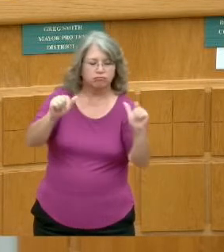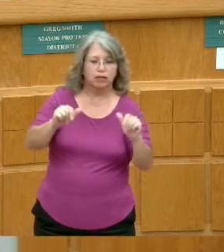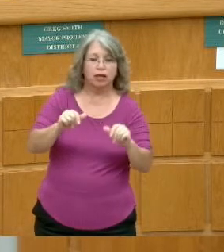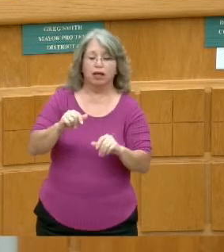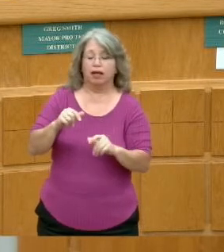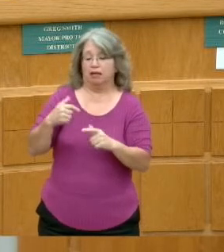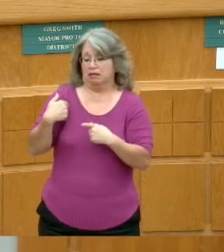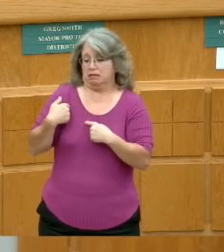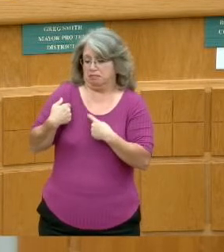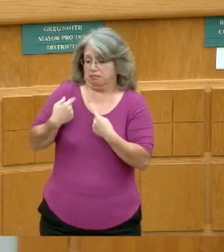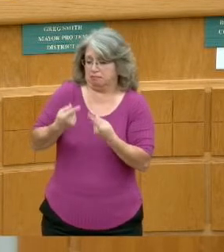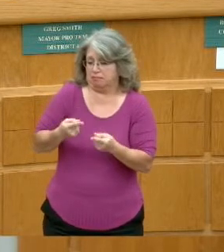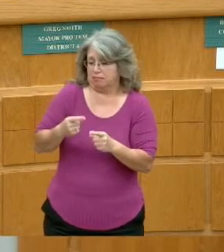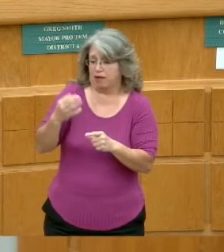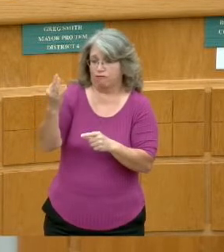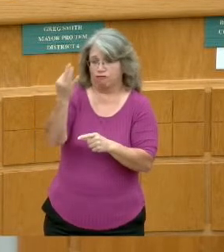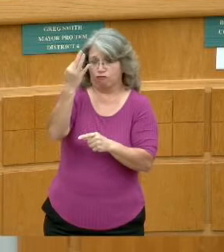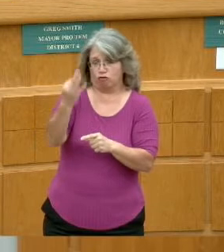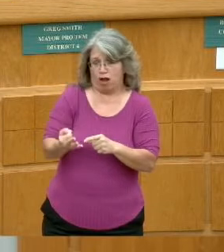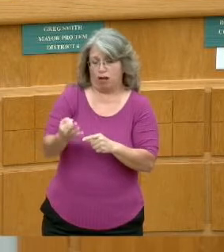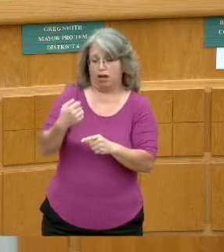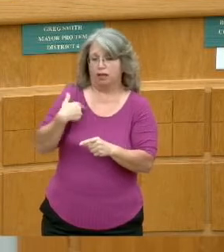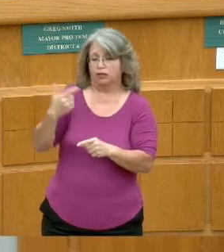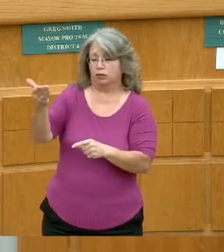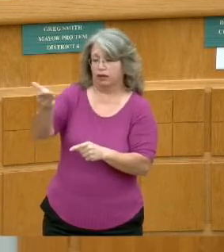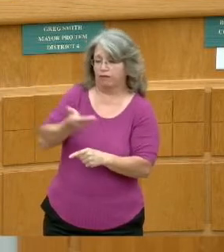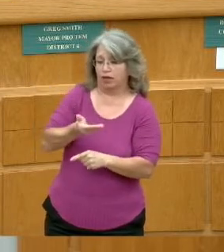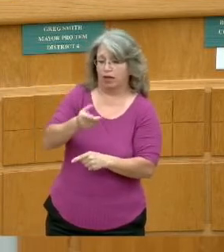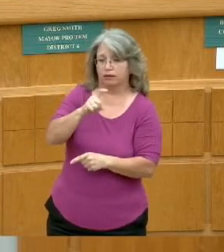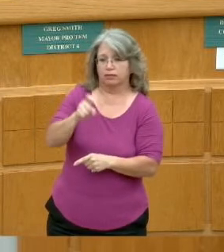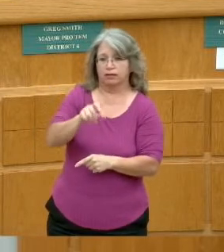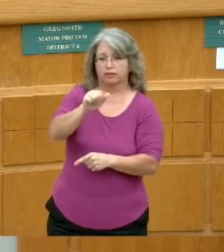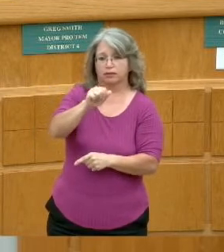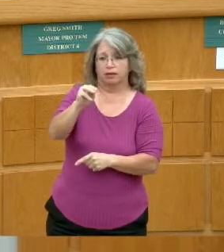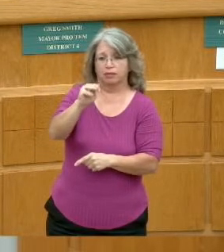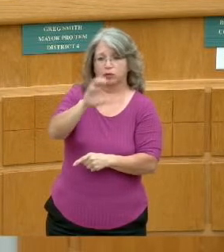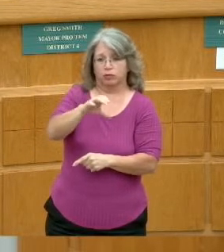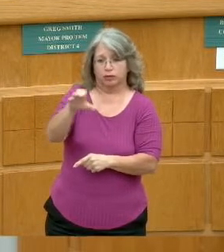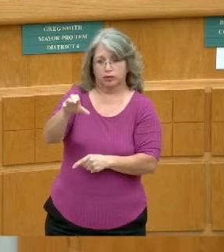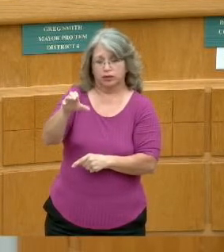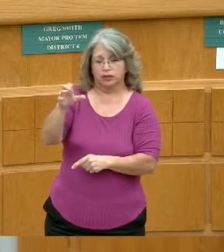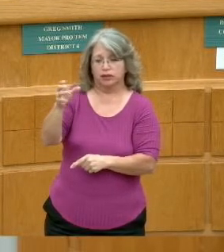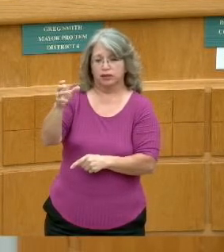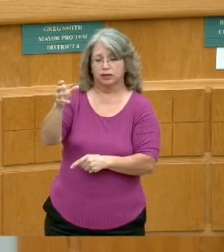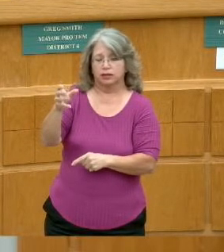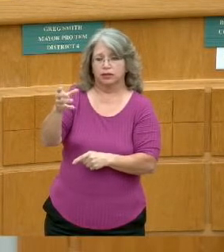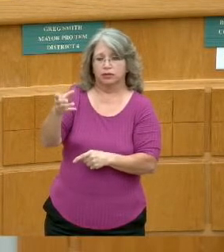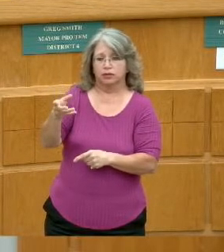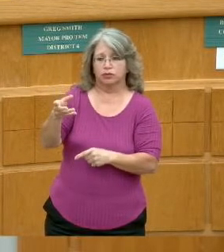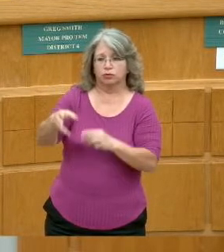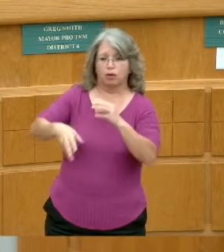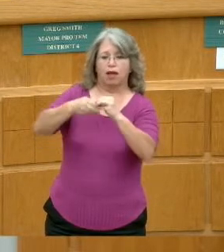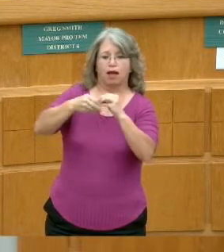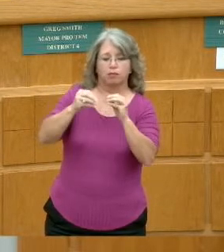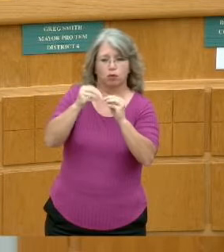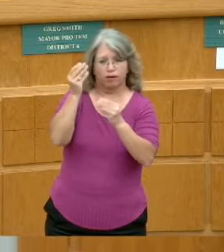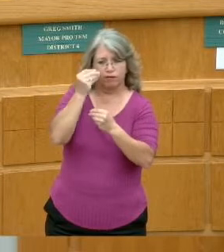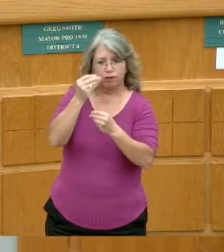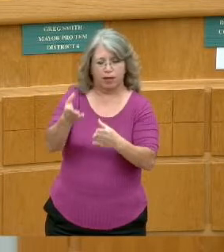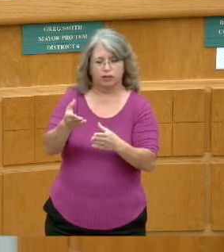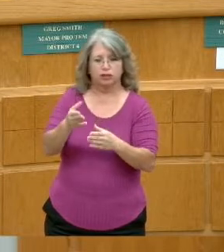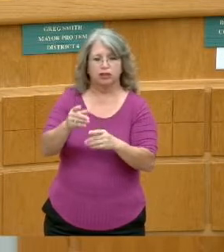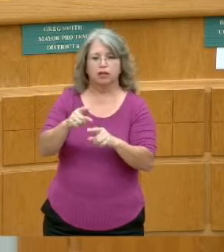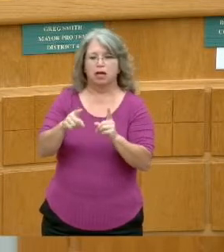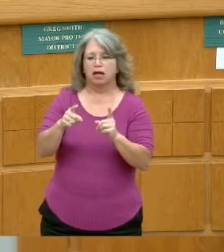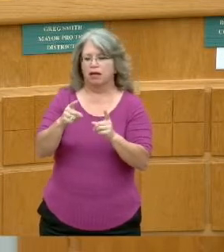in Texas A&M Corpus Christi to provide us additional information, and that was on top of our press briefings. But in the